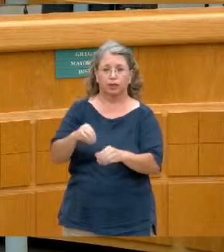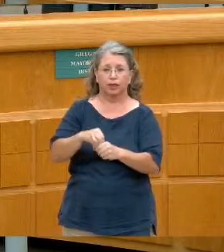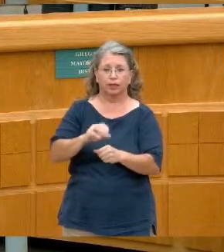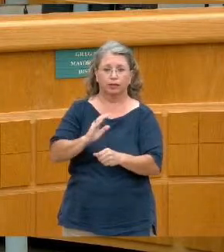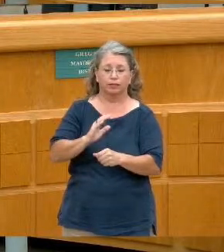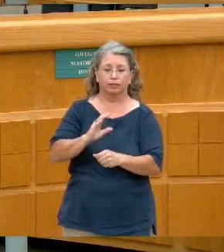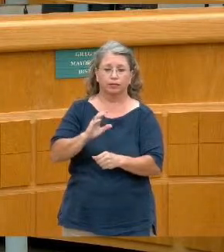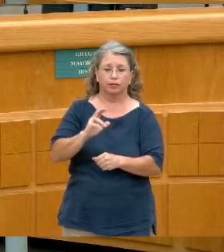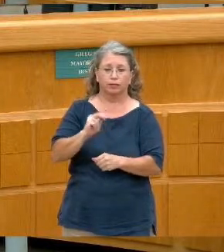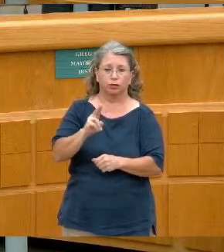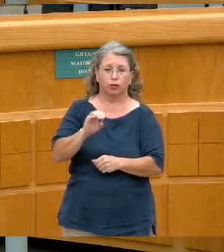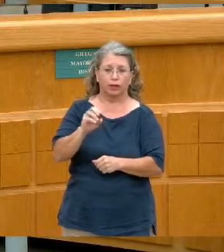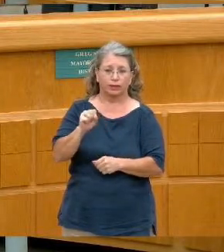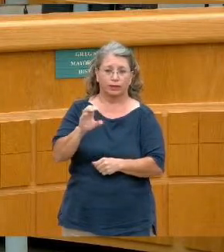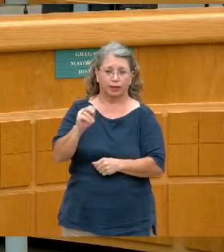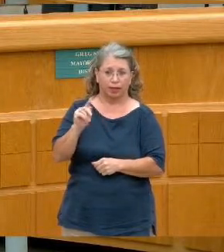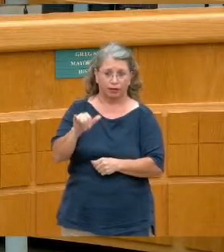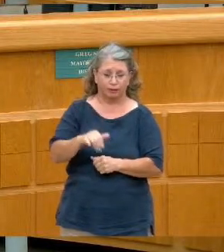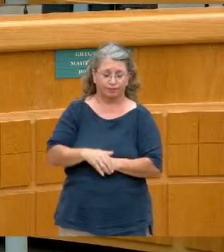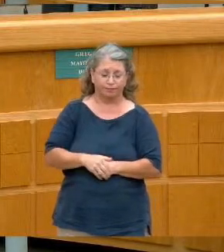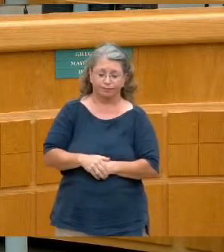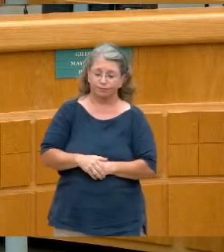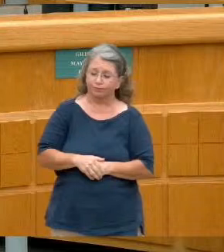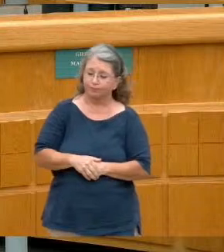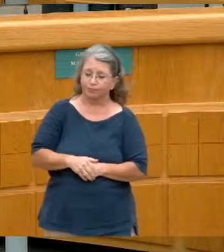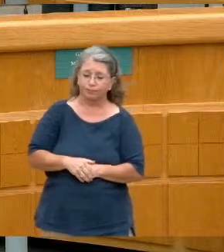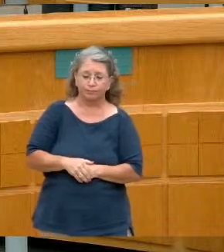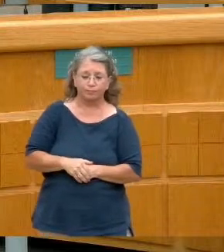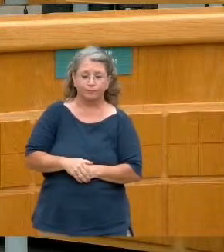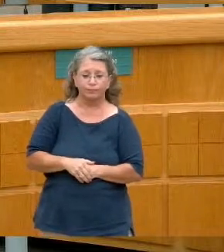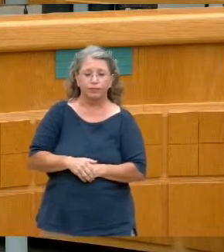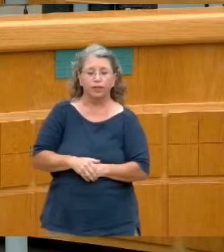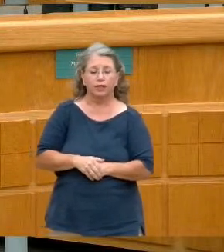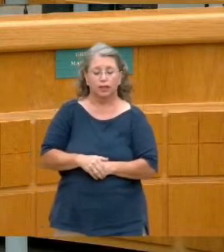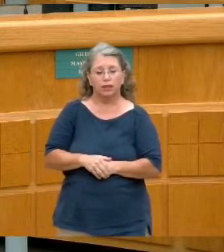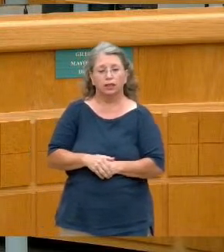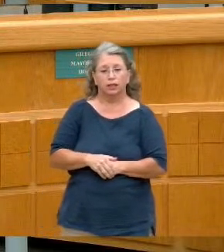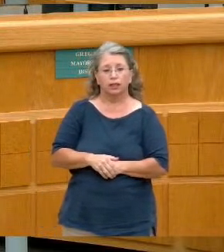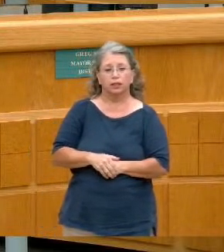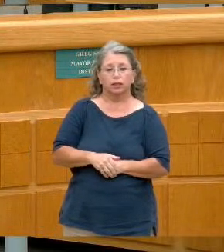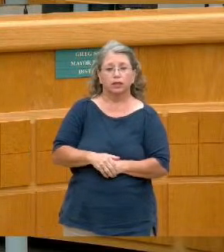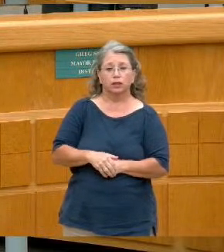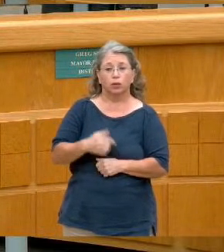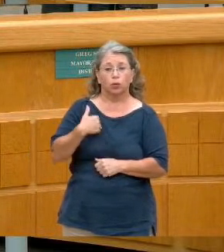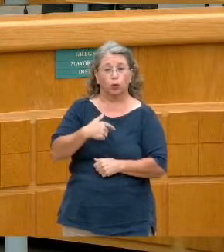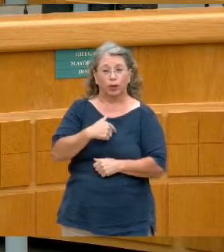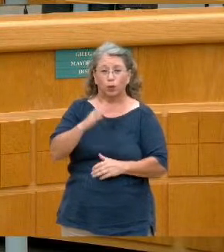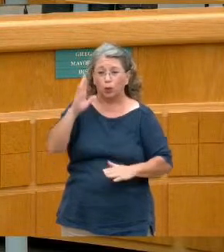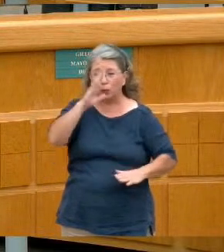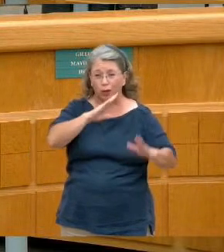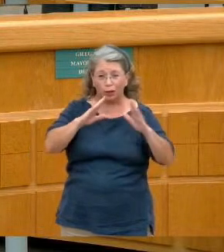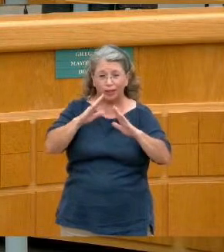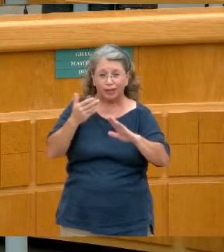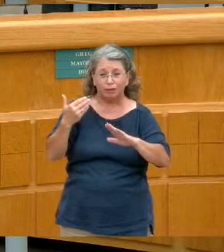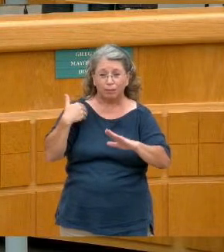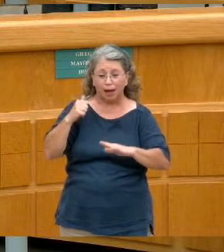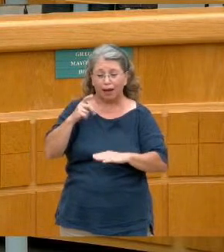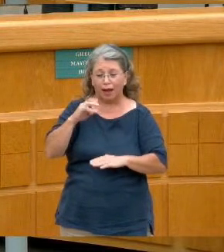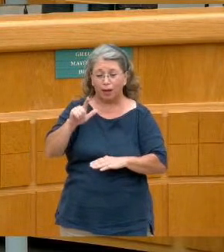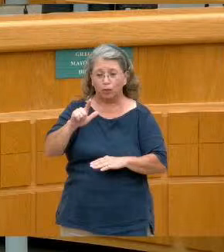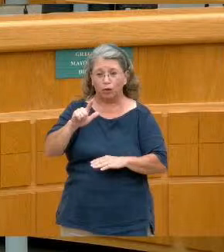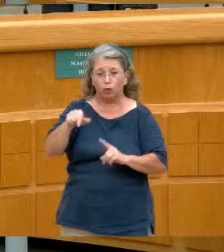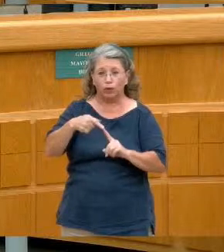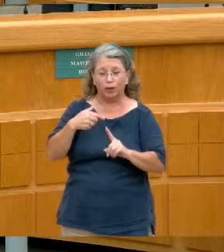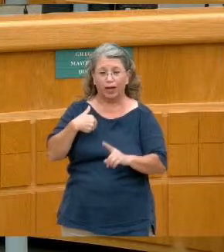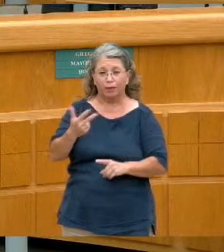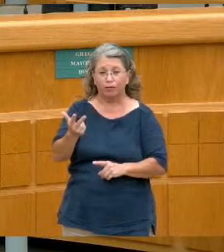So the message on that is we were concerned that we had 3 deaths. That was back in April. And it had